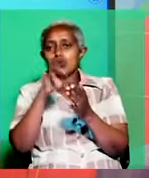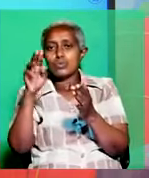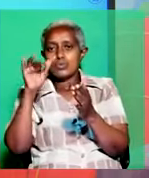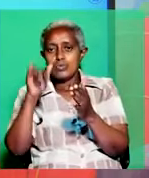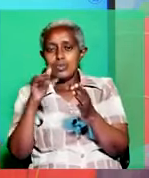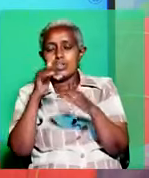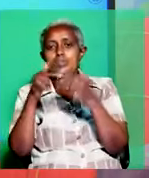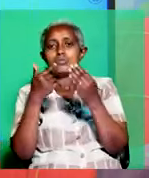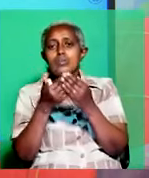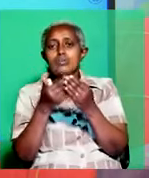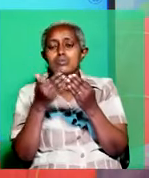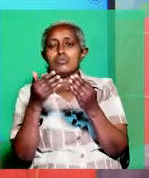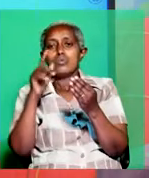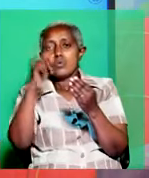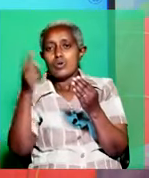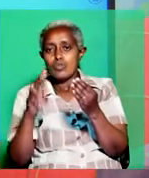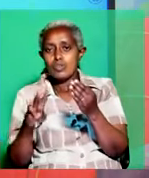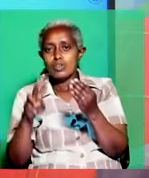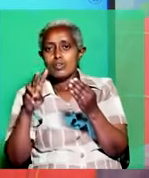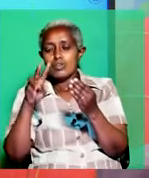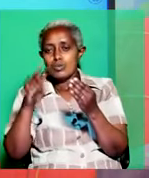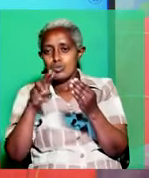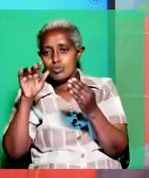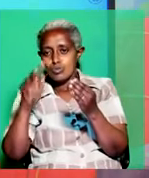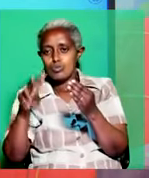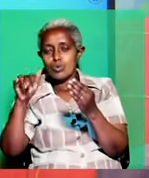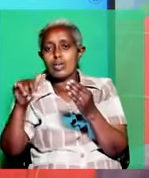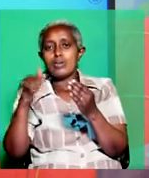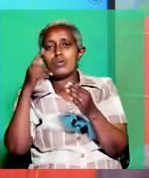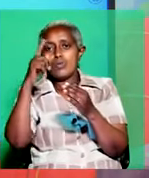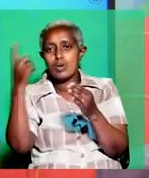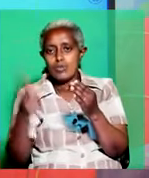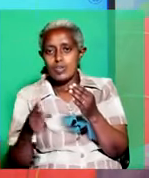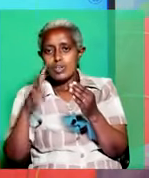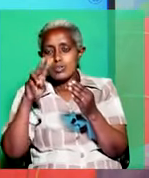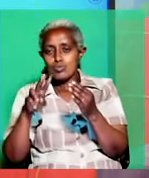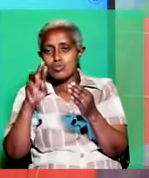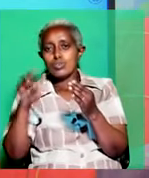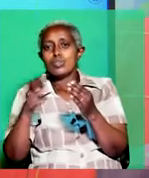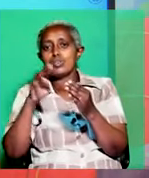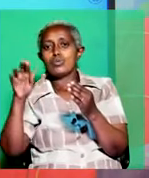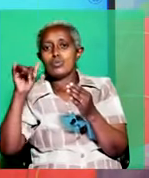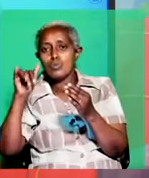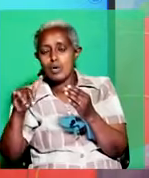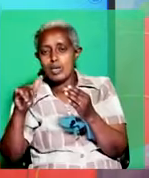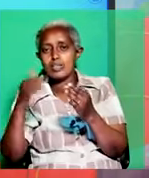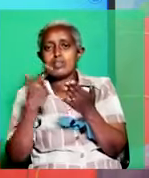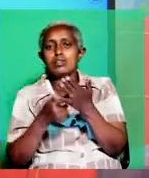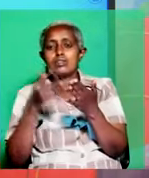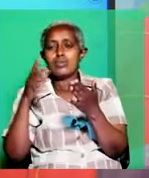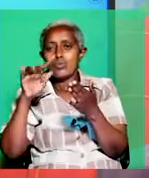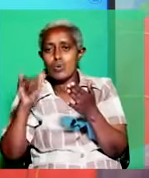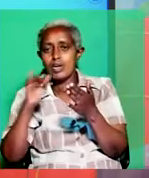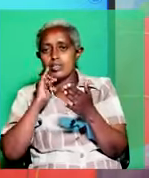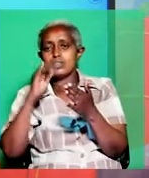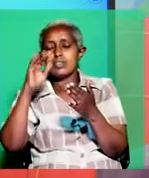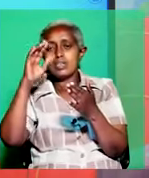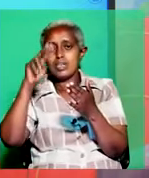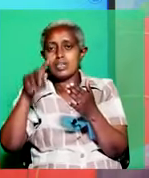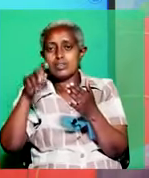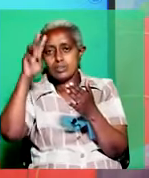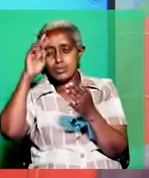derivative of square root of y is this 1 over 2 root y. Therefore, it is 1 over 2 root y. We assume y to be this x squared plus